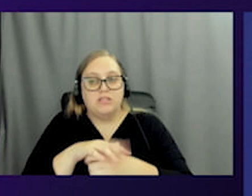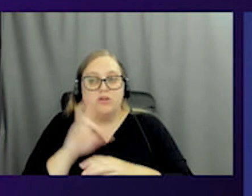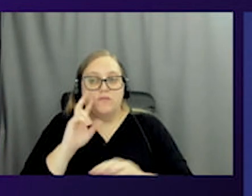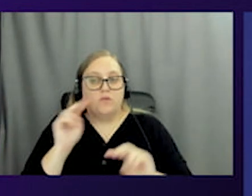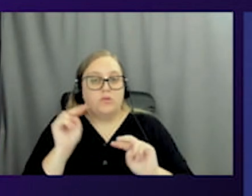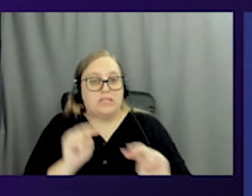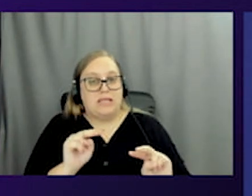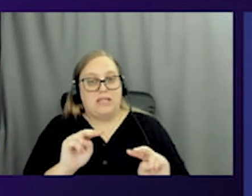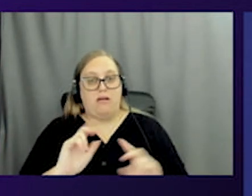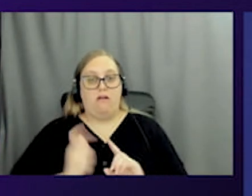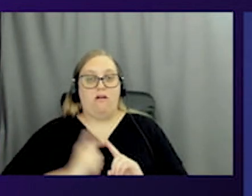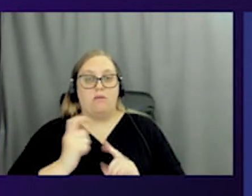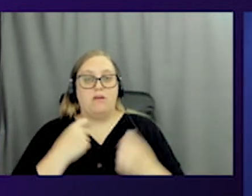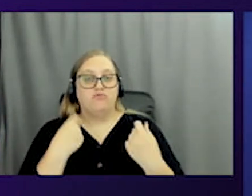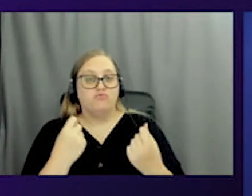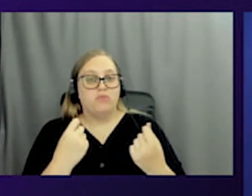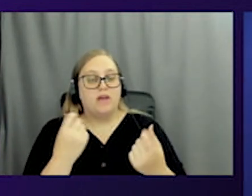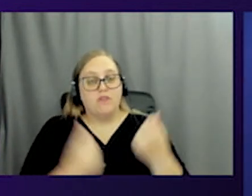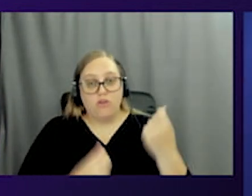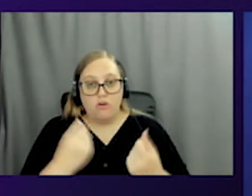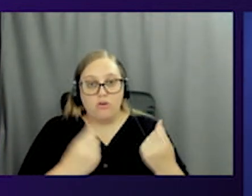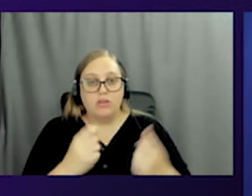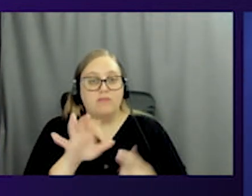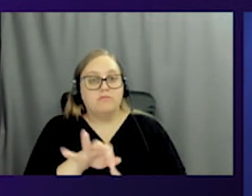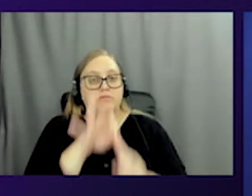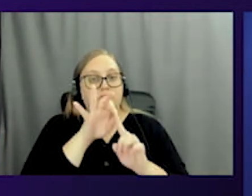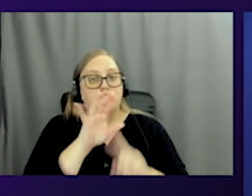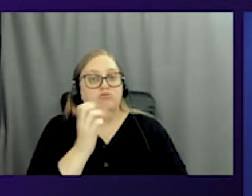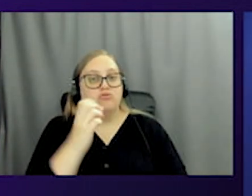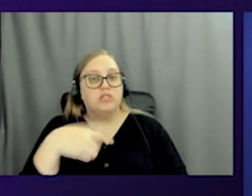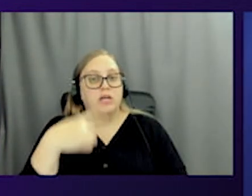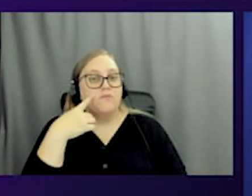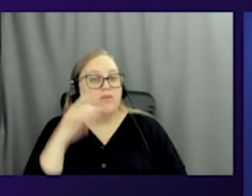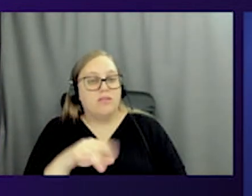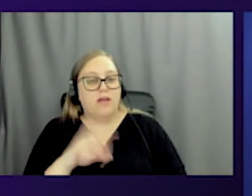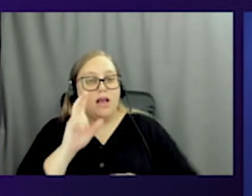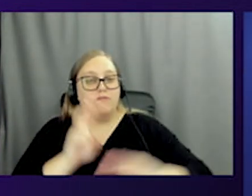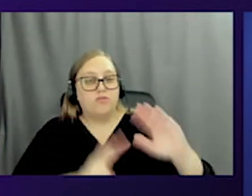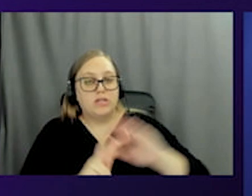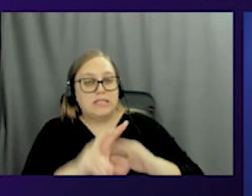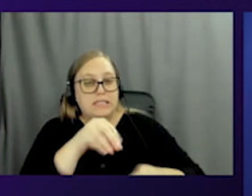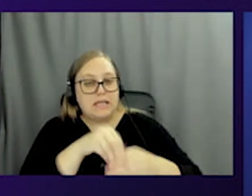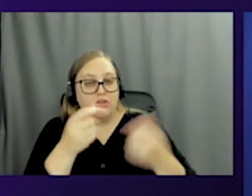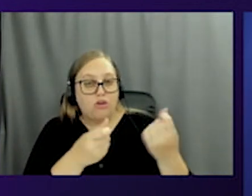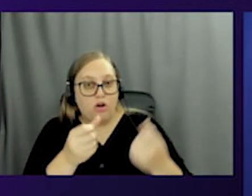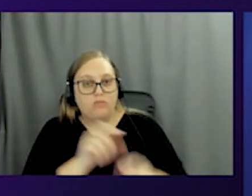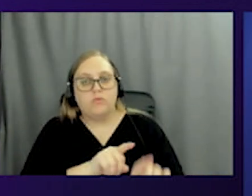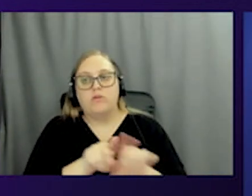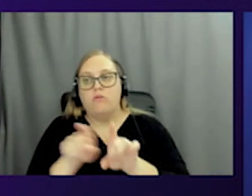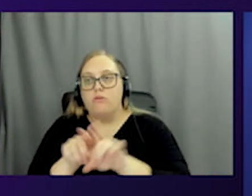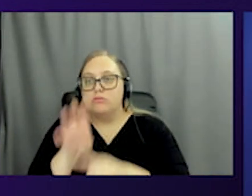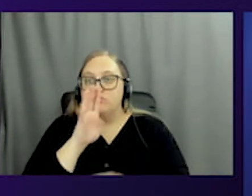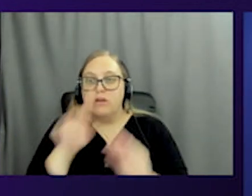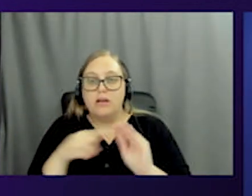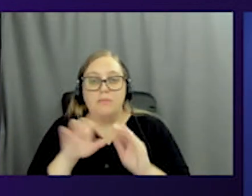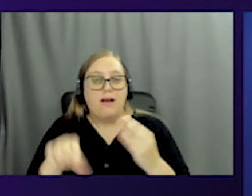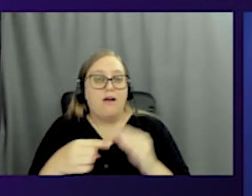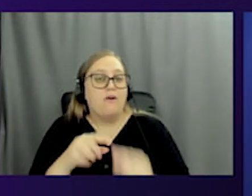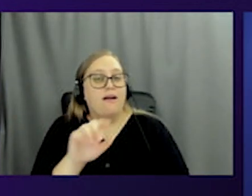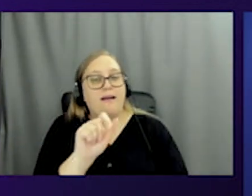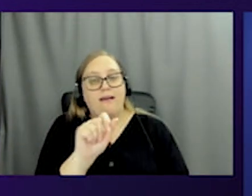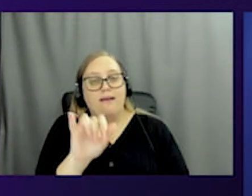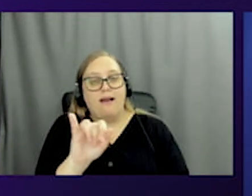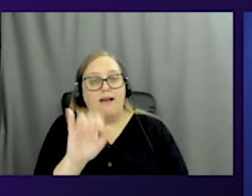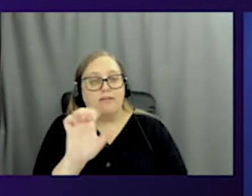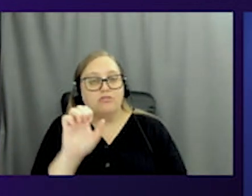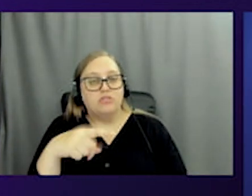car, there's special chips in the car for the inference in the car, right? And today we also talk about a lot of AI chips in inference,